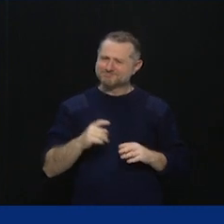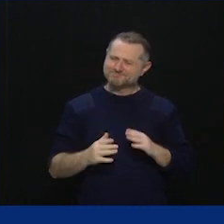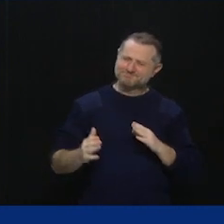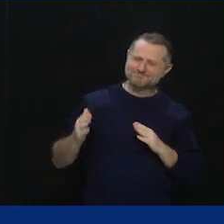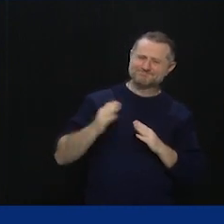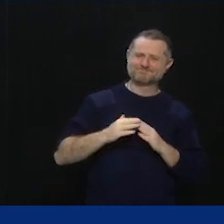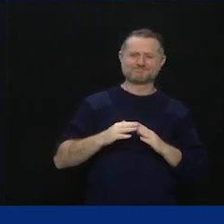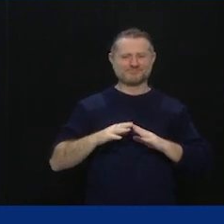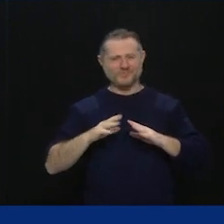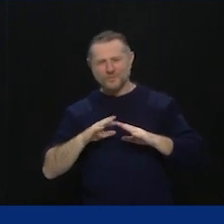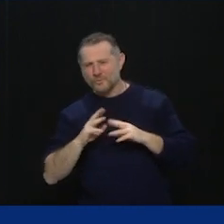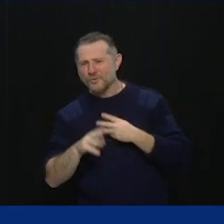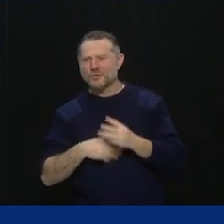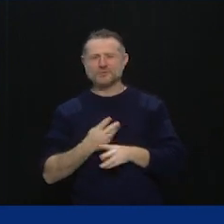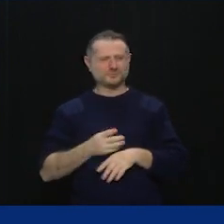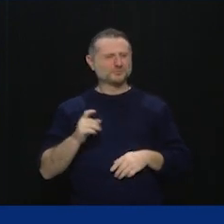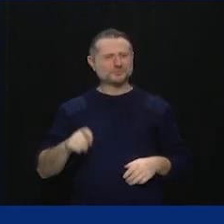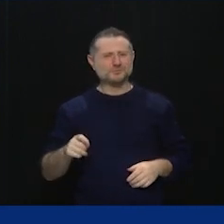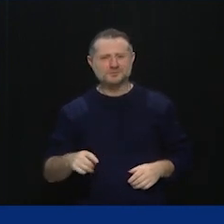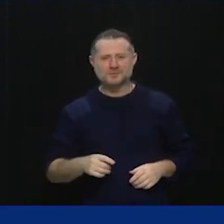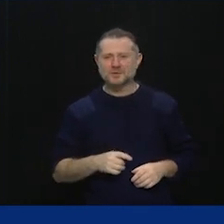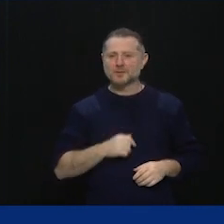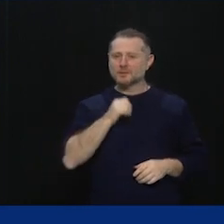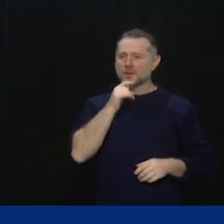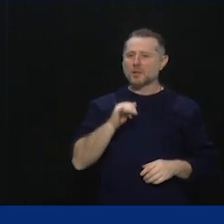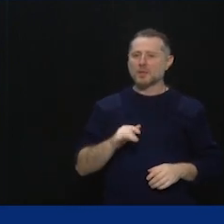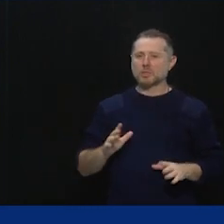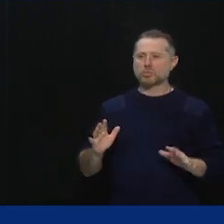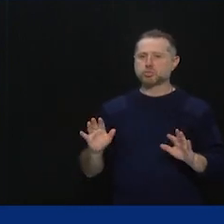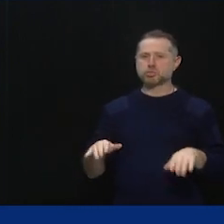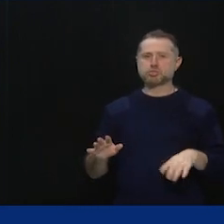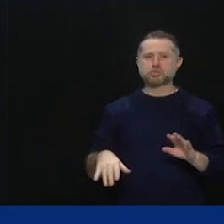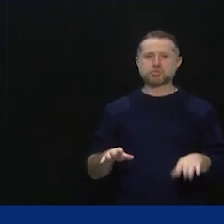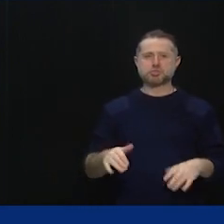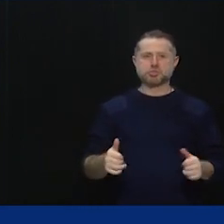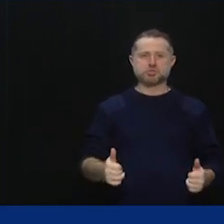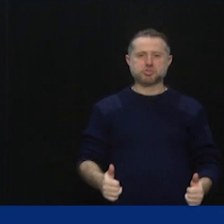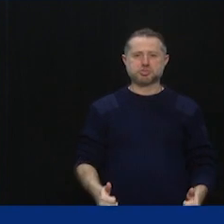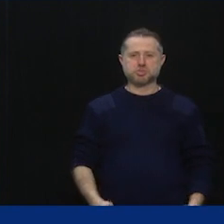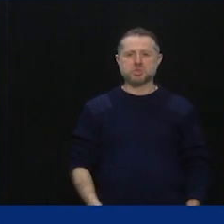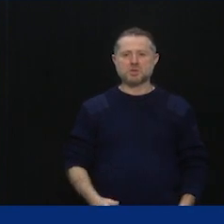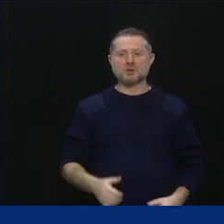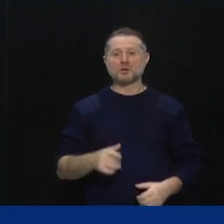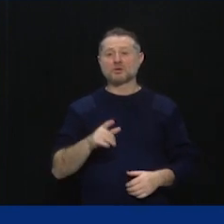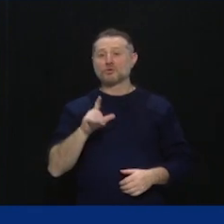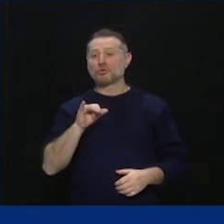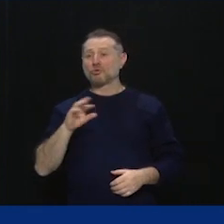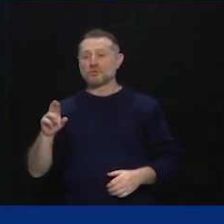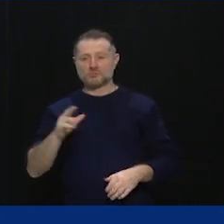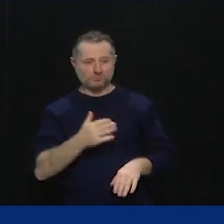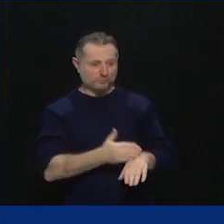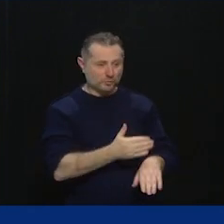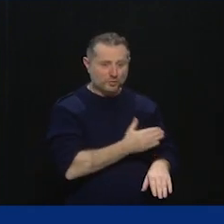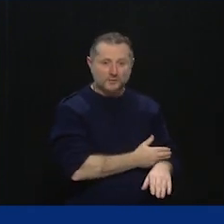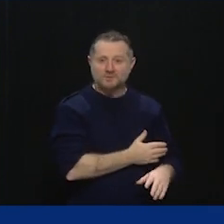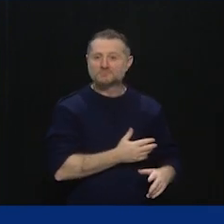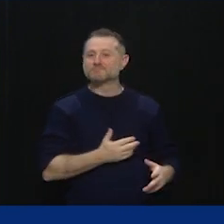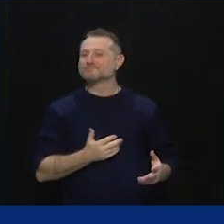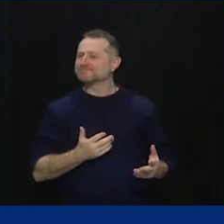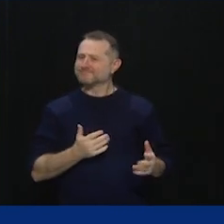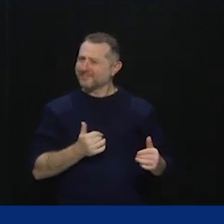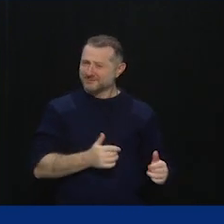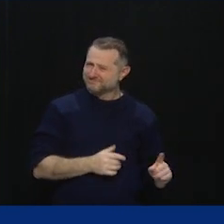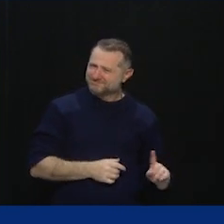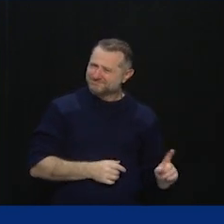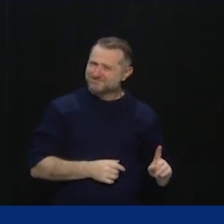done with the LIRR improvements, what we're doing to create more access. I have to tell you, the third track, there